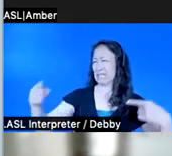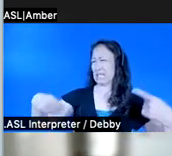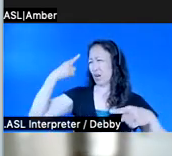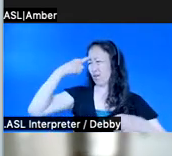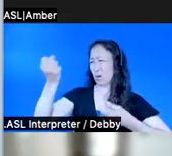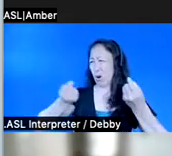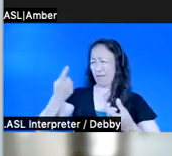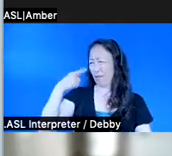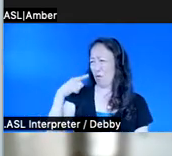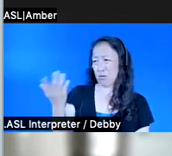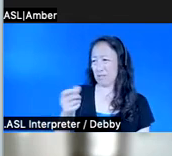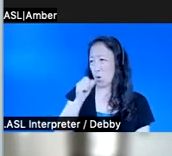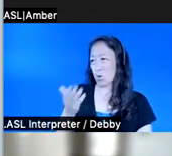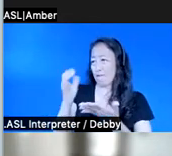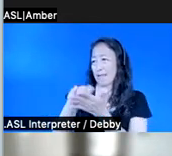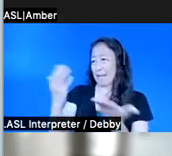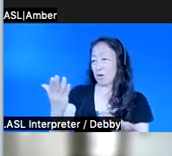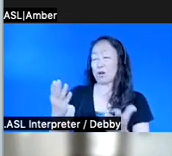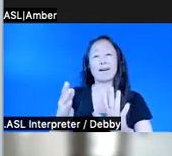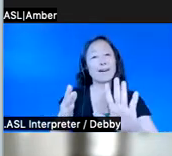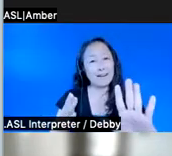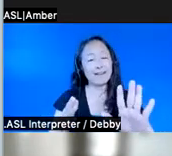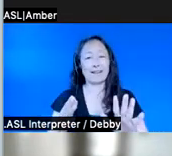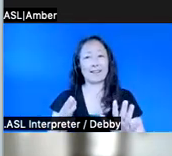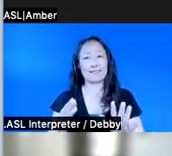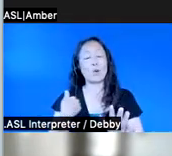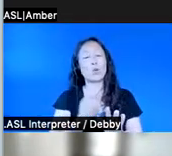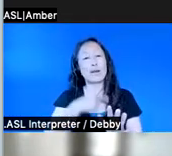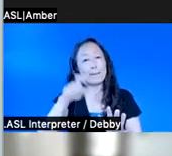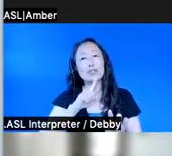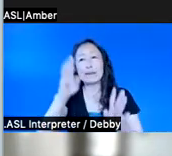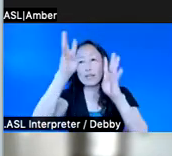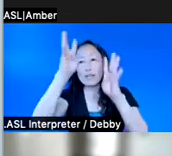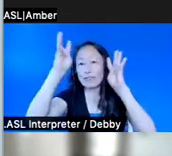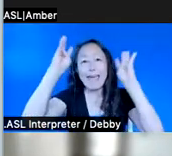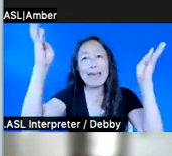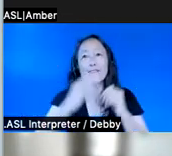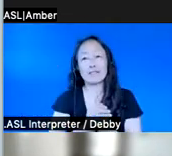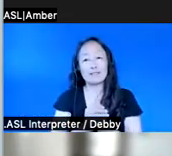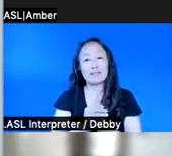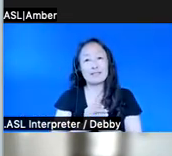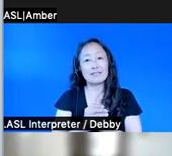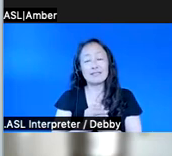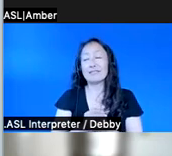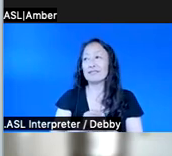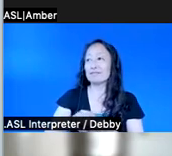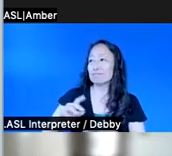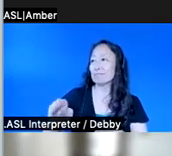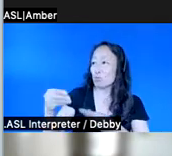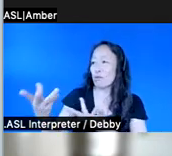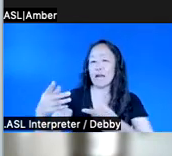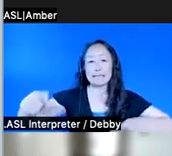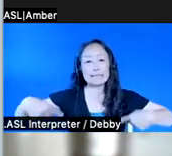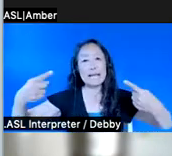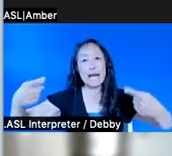So what advocacy is being creative, like how can we get this woman tires on her vehicle so she can do X, Y, and Z for her life, right?